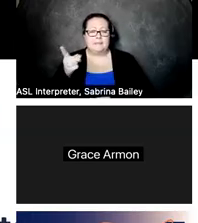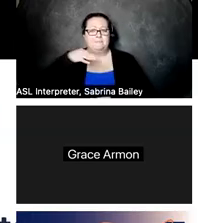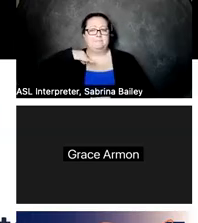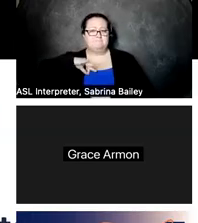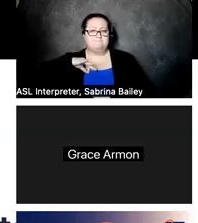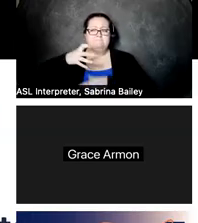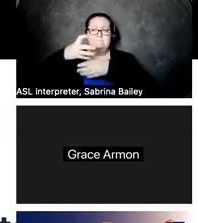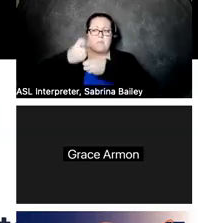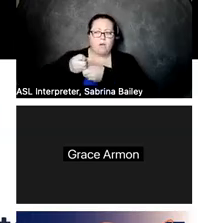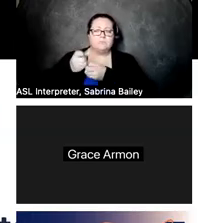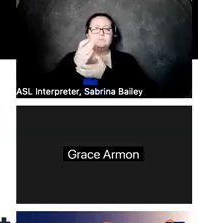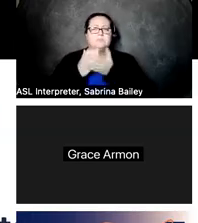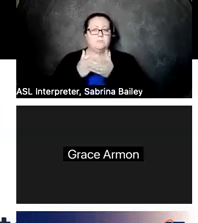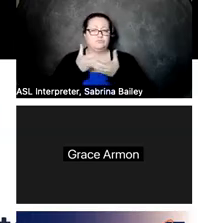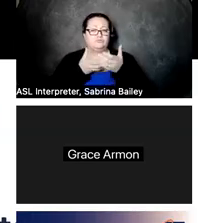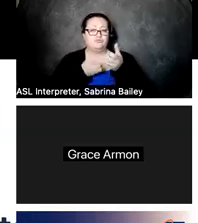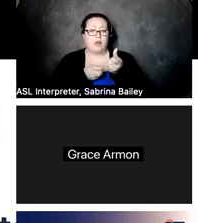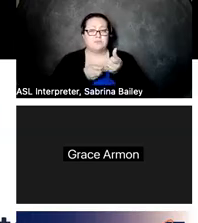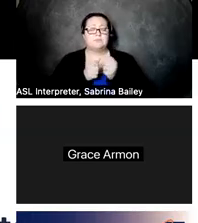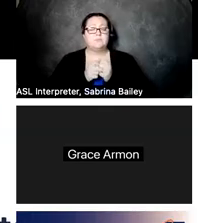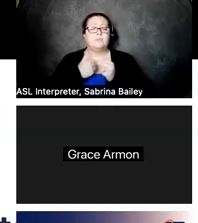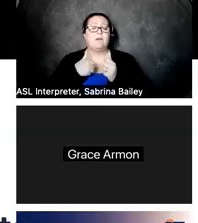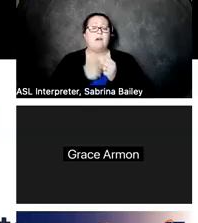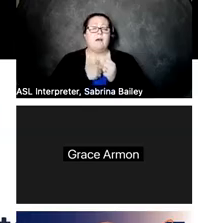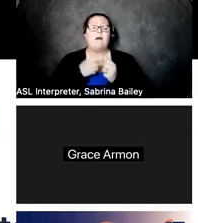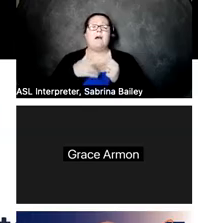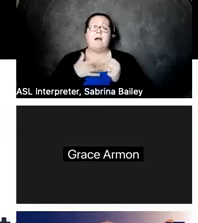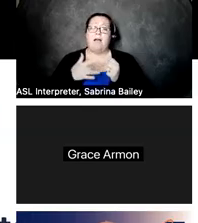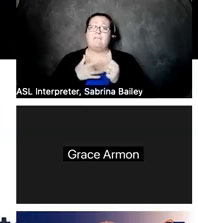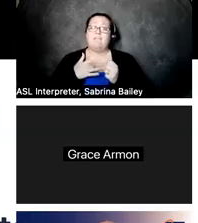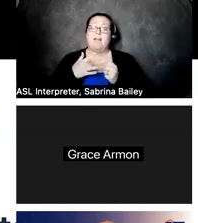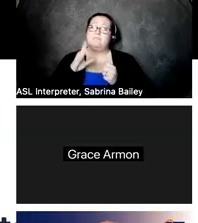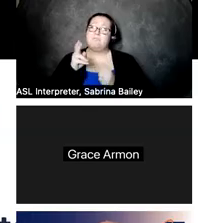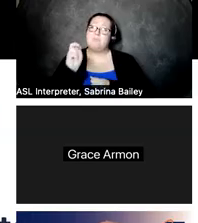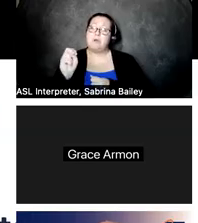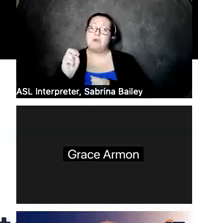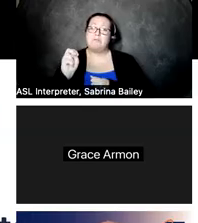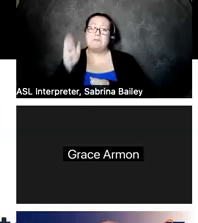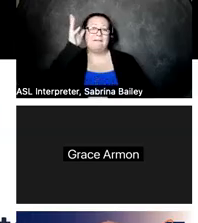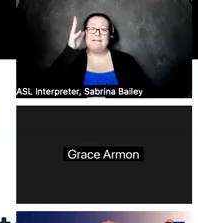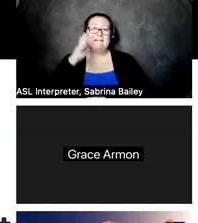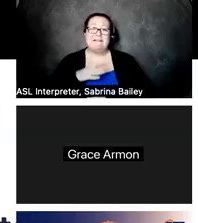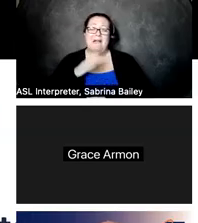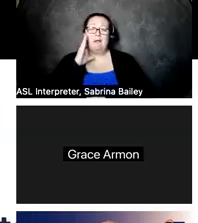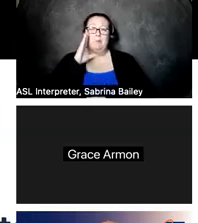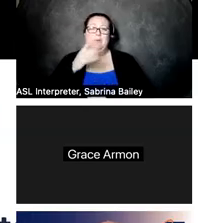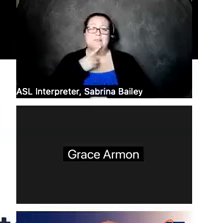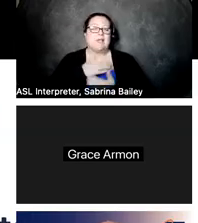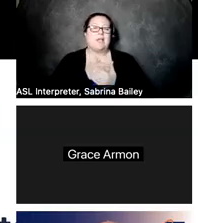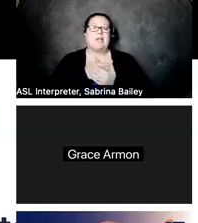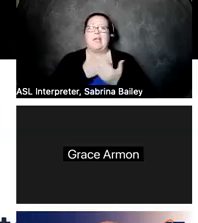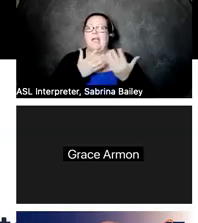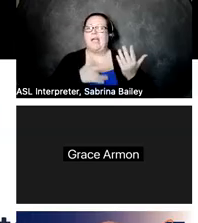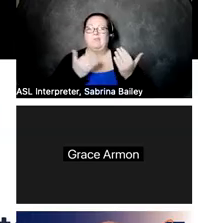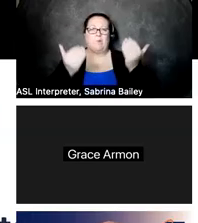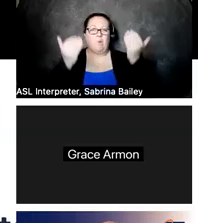confidence and gain some trust. And I really thought that Barton was going to be a guy that at some point was just going to say, you know what, I feel really